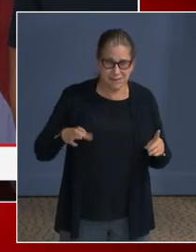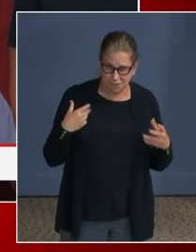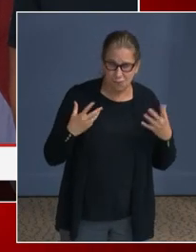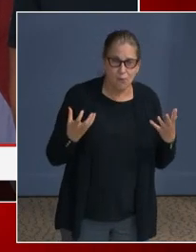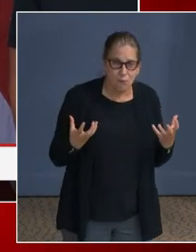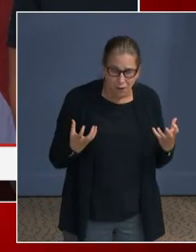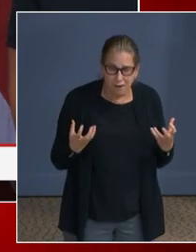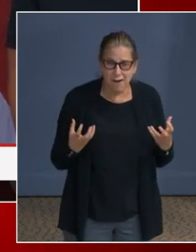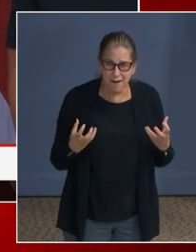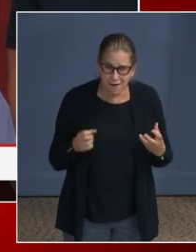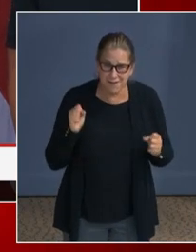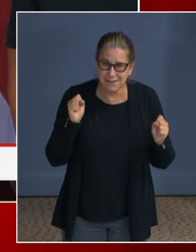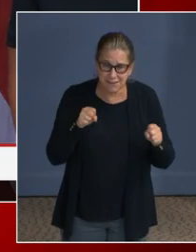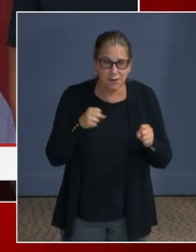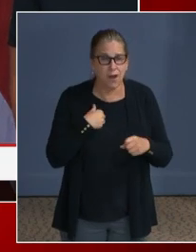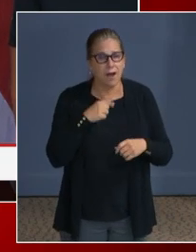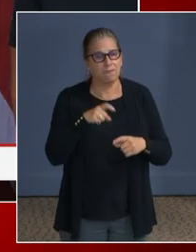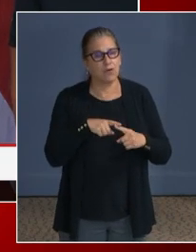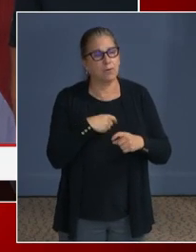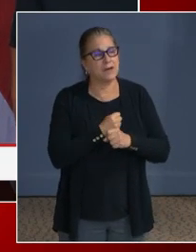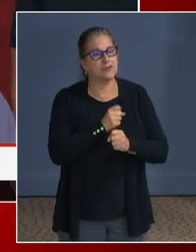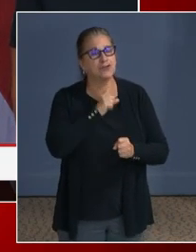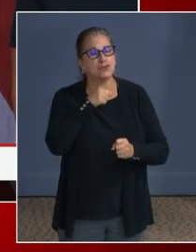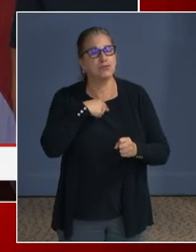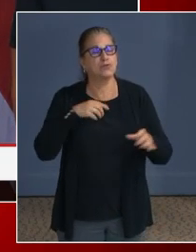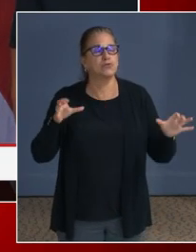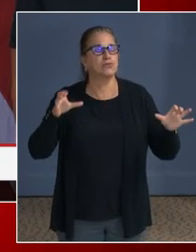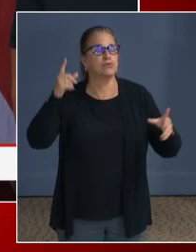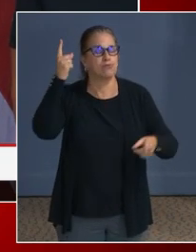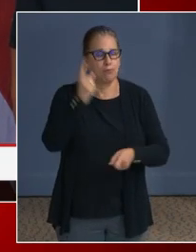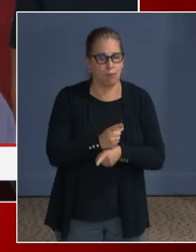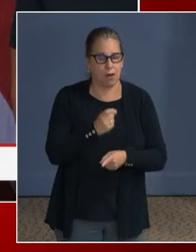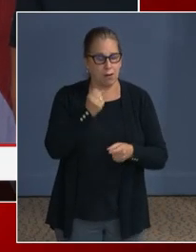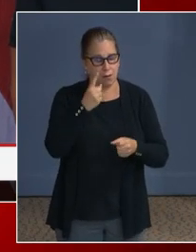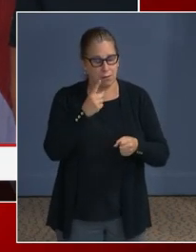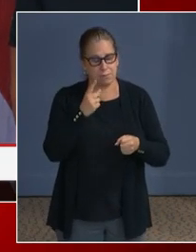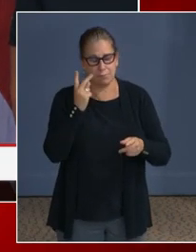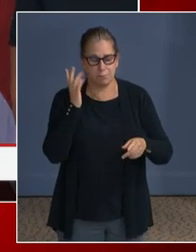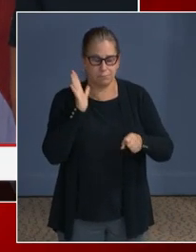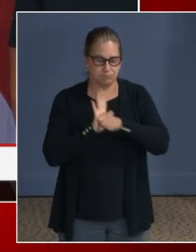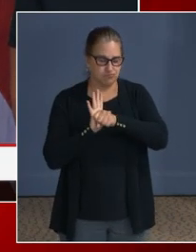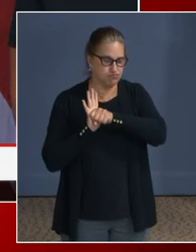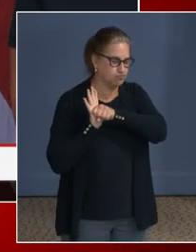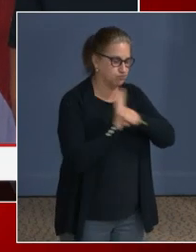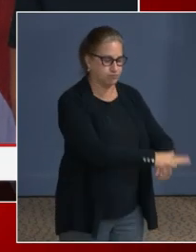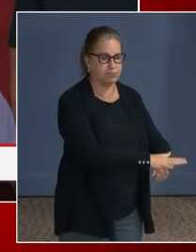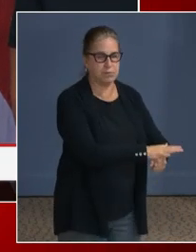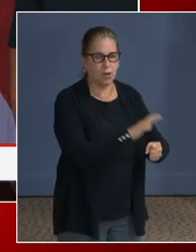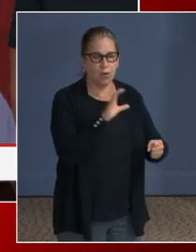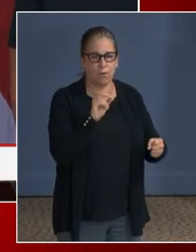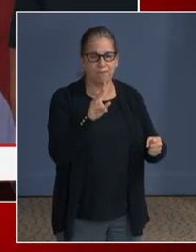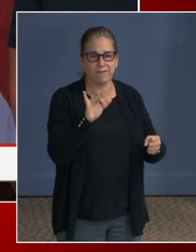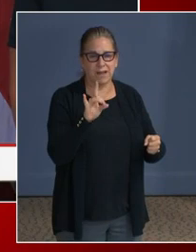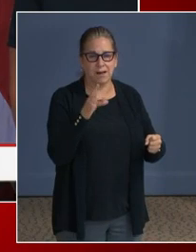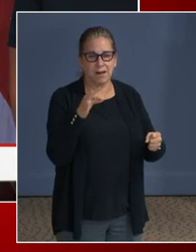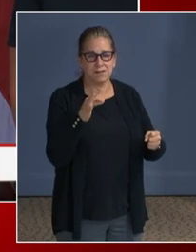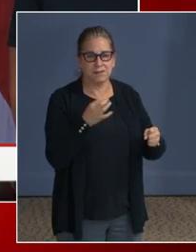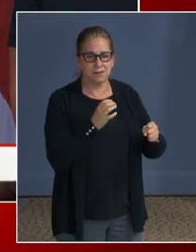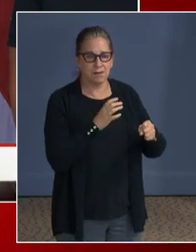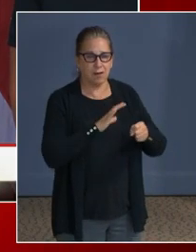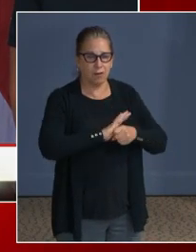is to make sure that we're keeping the virus contained. And when we have contained the virus, we